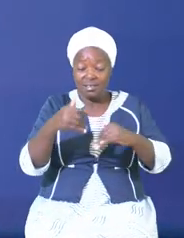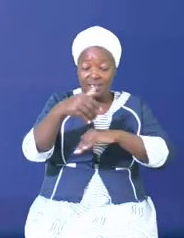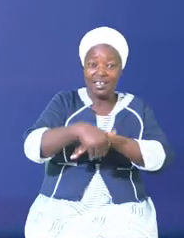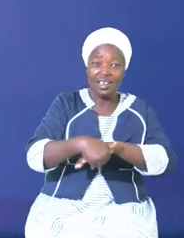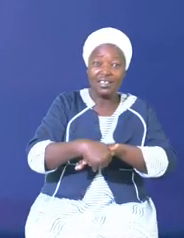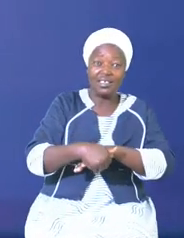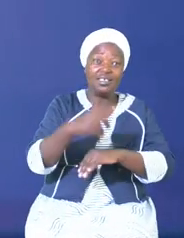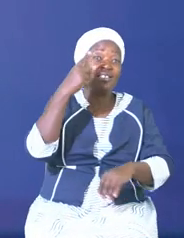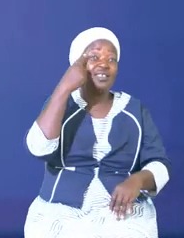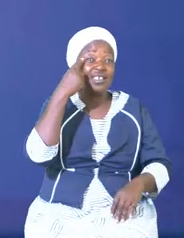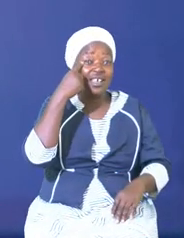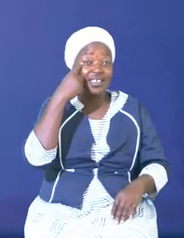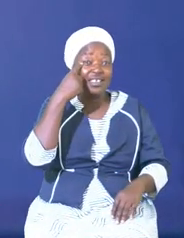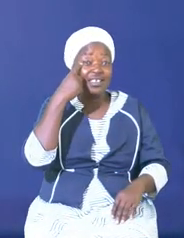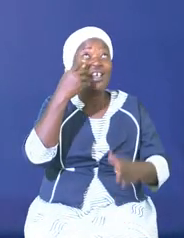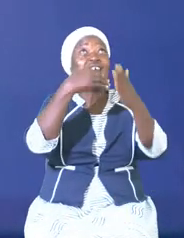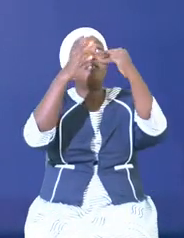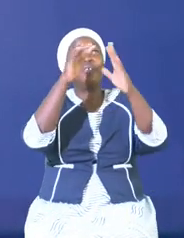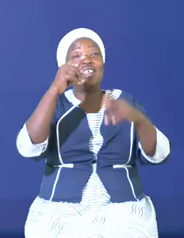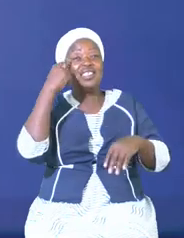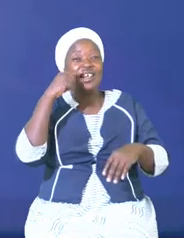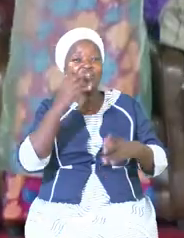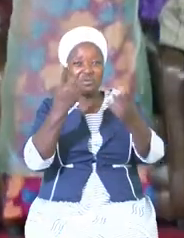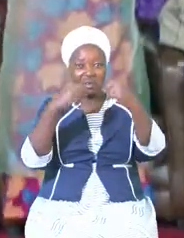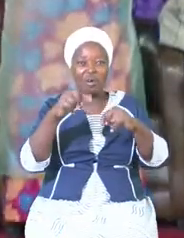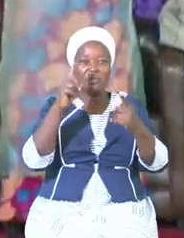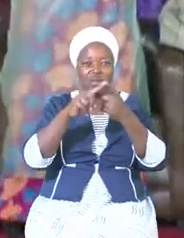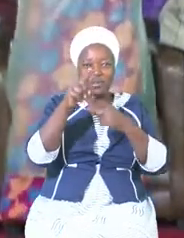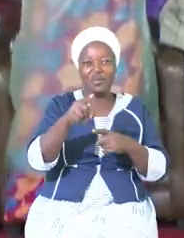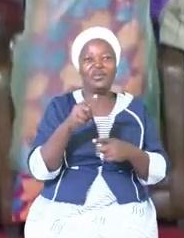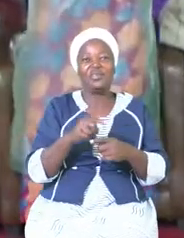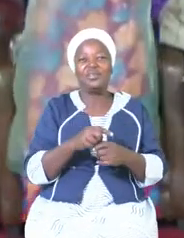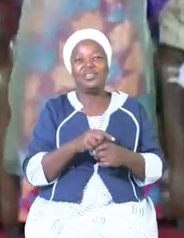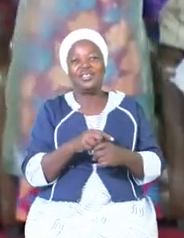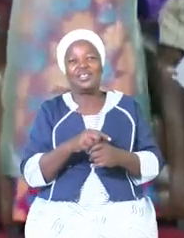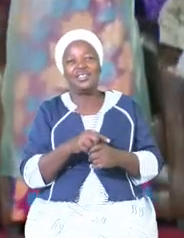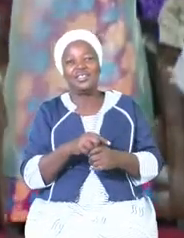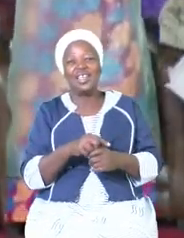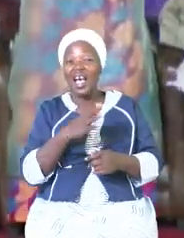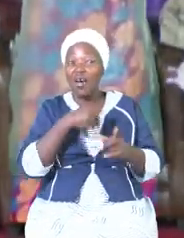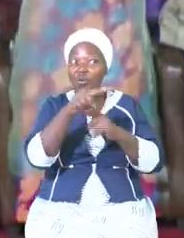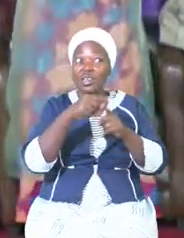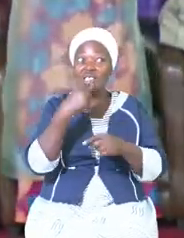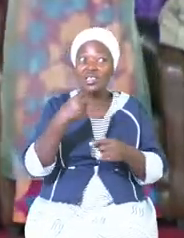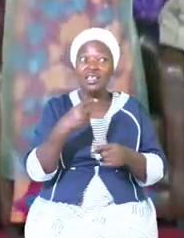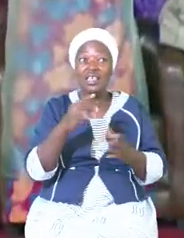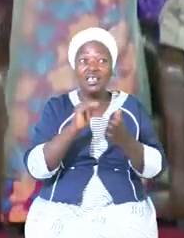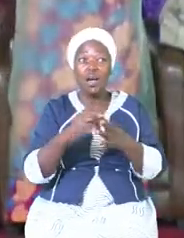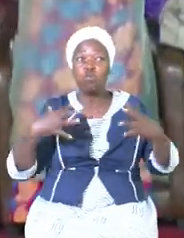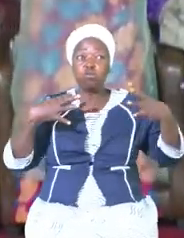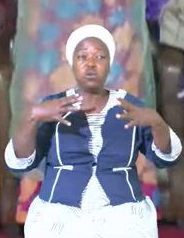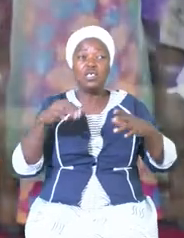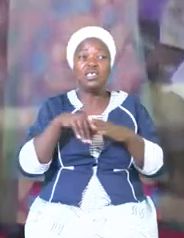sight, heavenly sight will come unto you. Yeah. And when it says that swelling, that tumor,